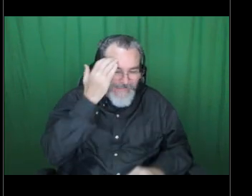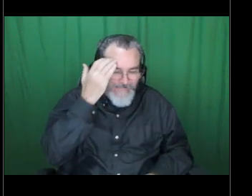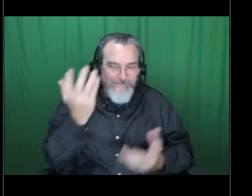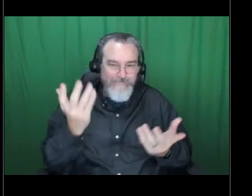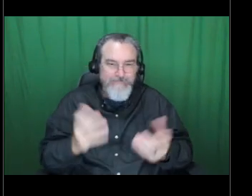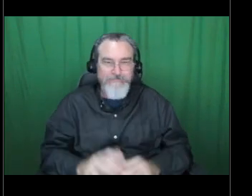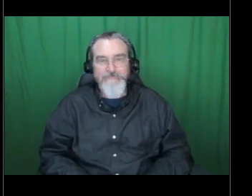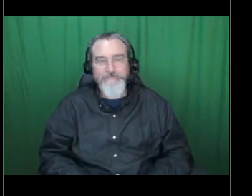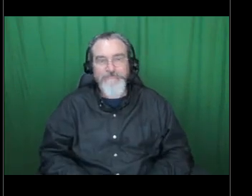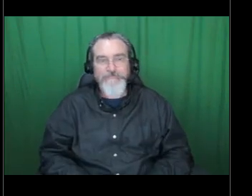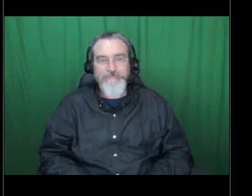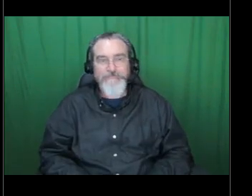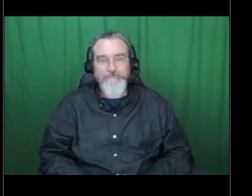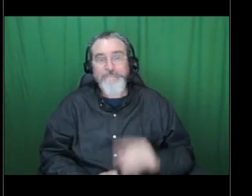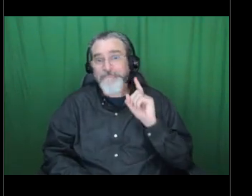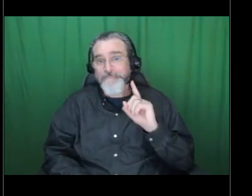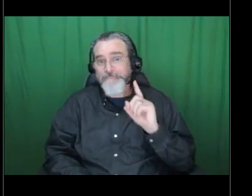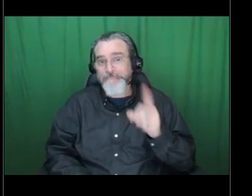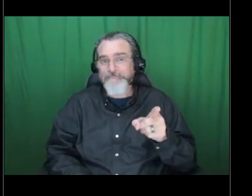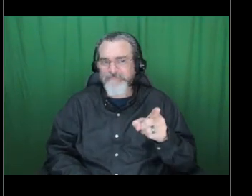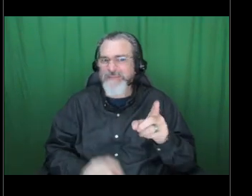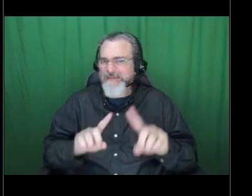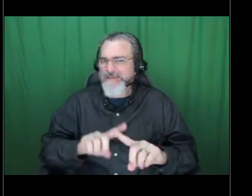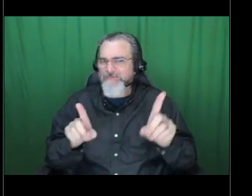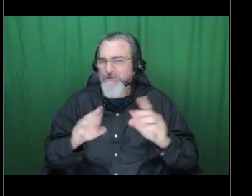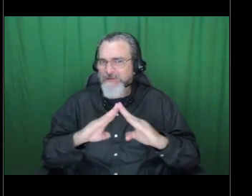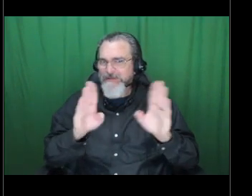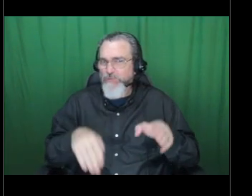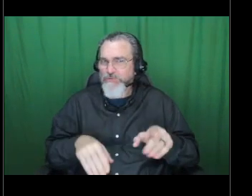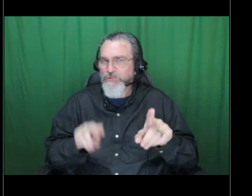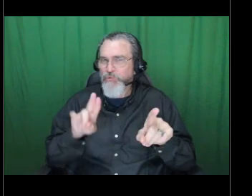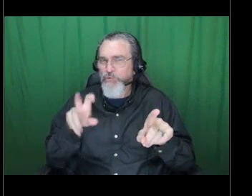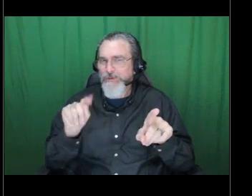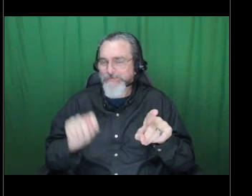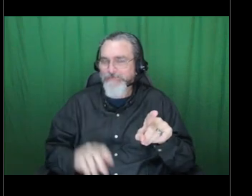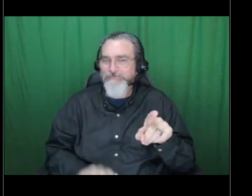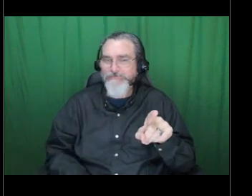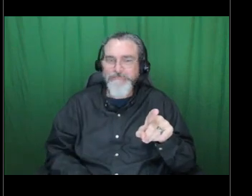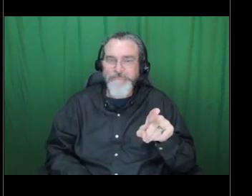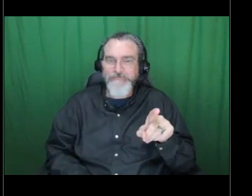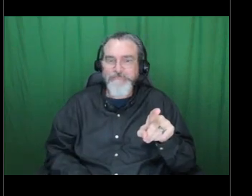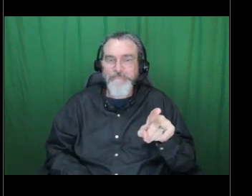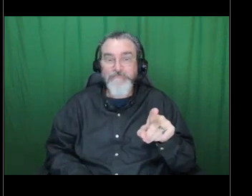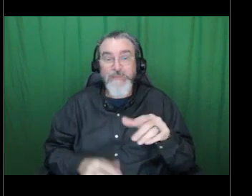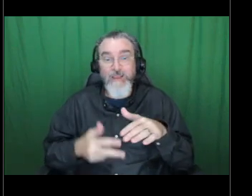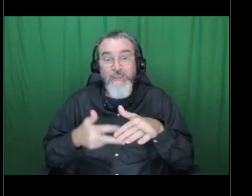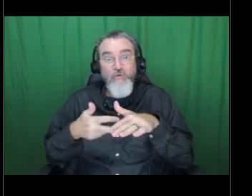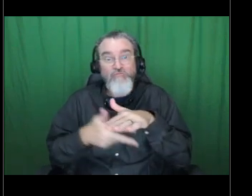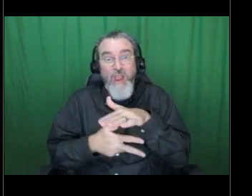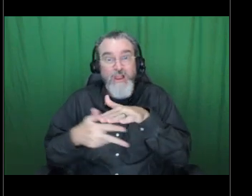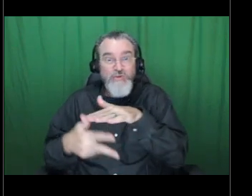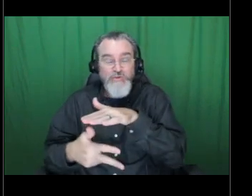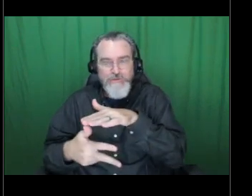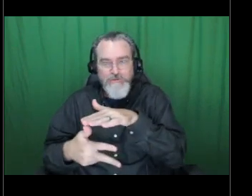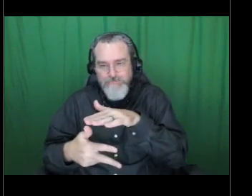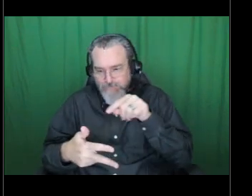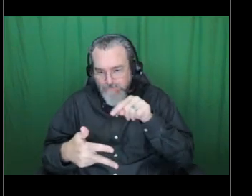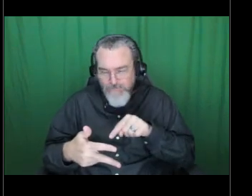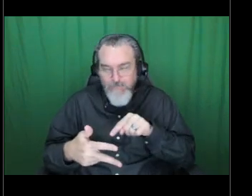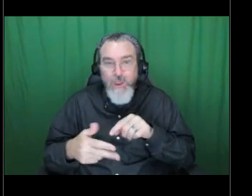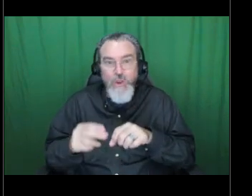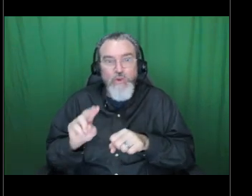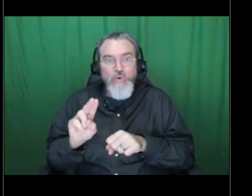Carriage house units. Carriage houses in which the garage footprint is used as the